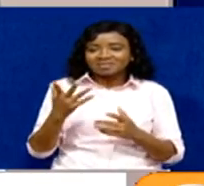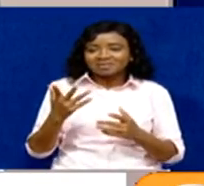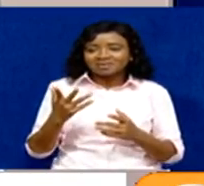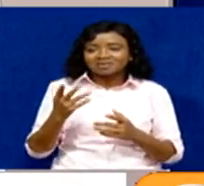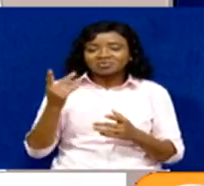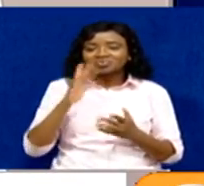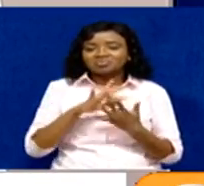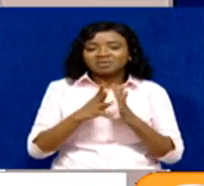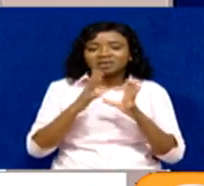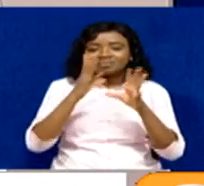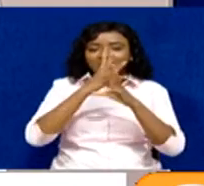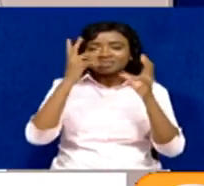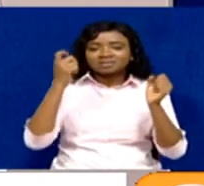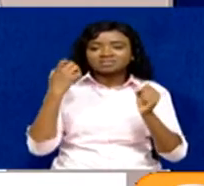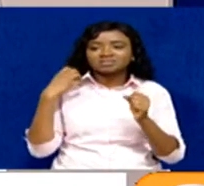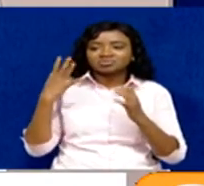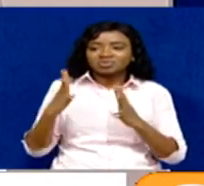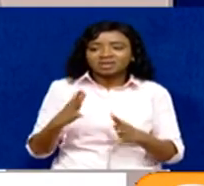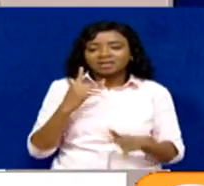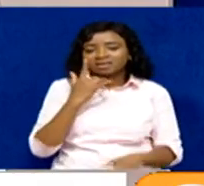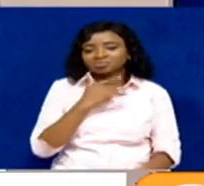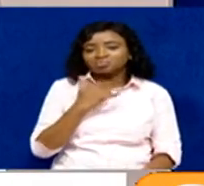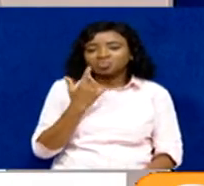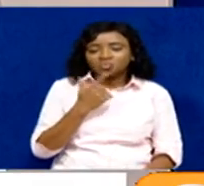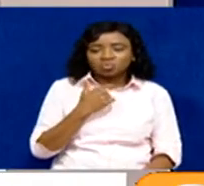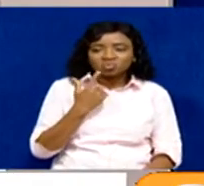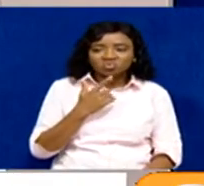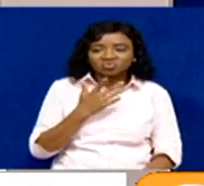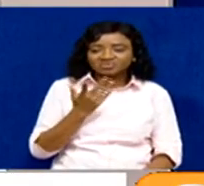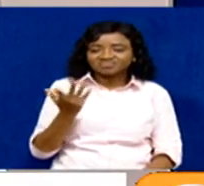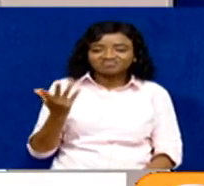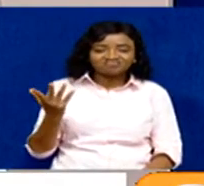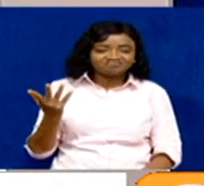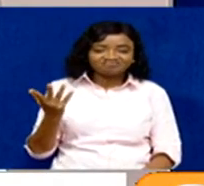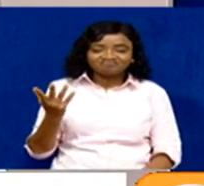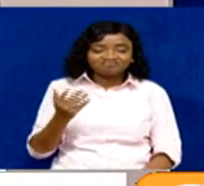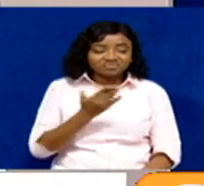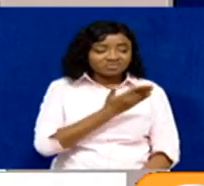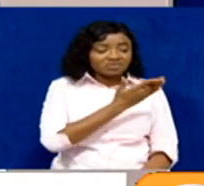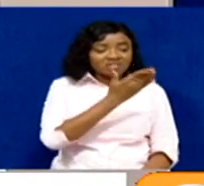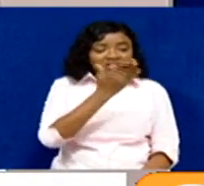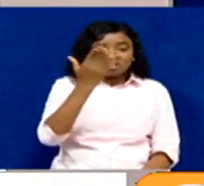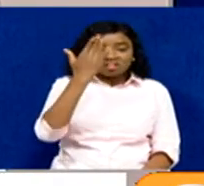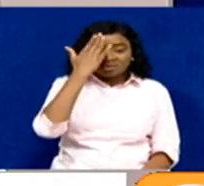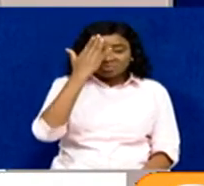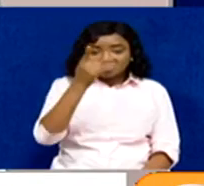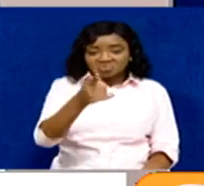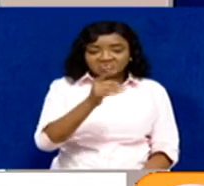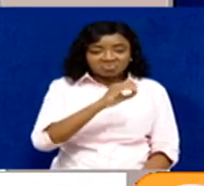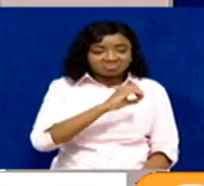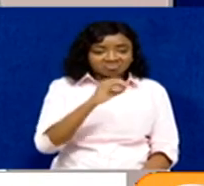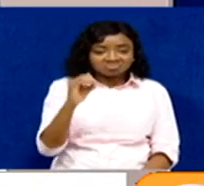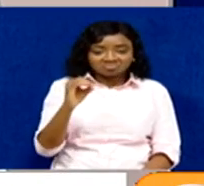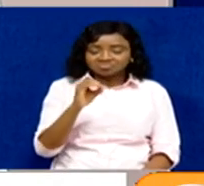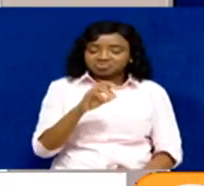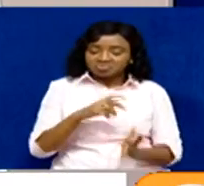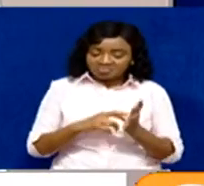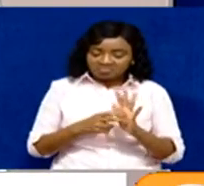being a presidential candidate who really doesn't make a mark. And I think one has to be completely